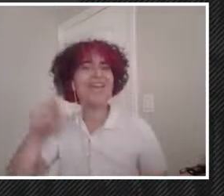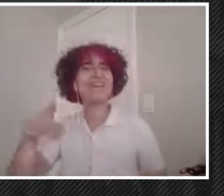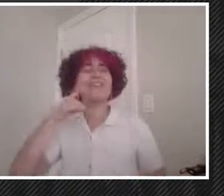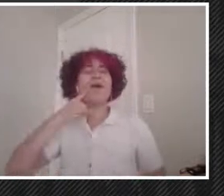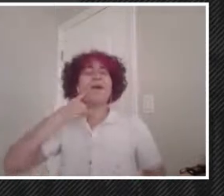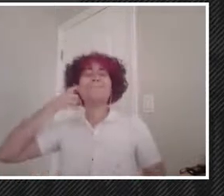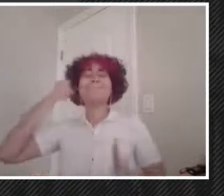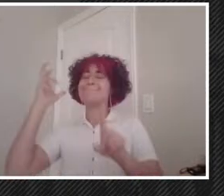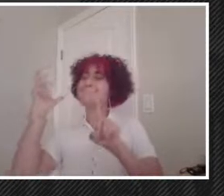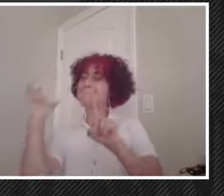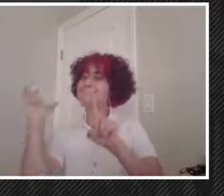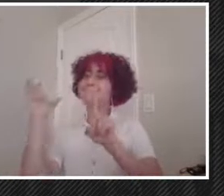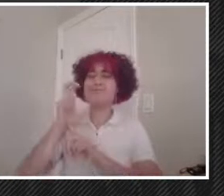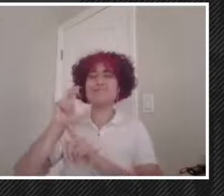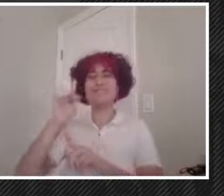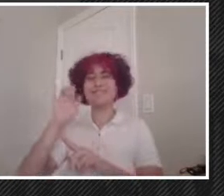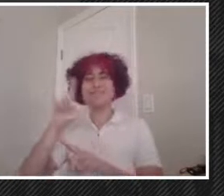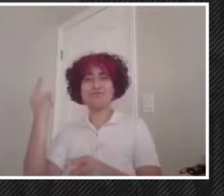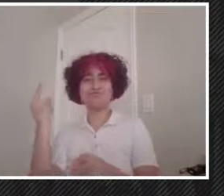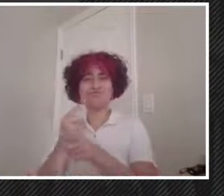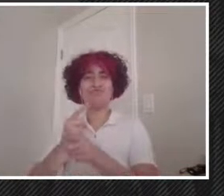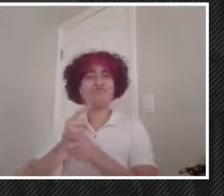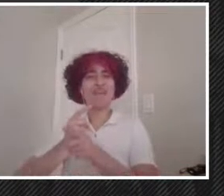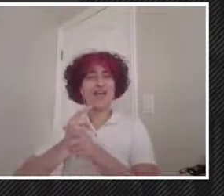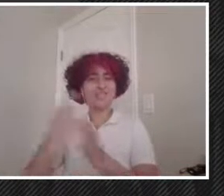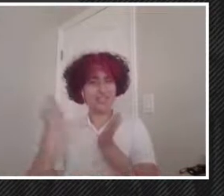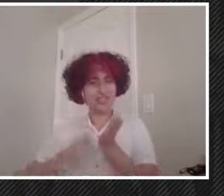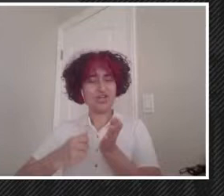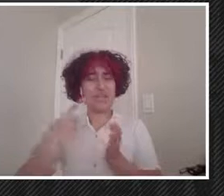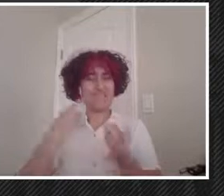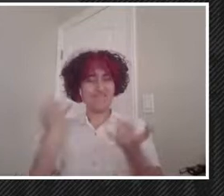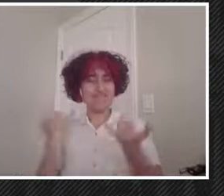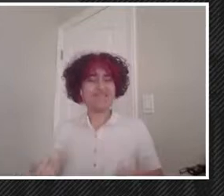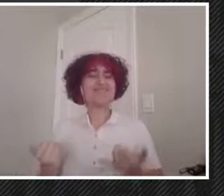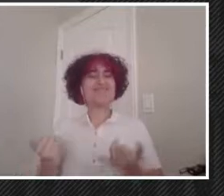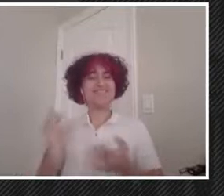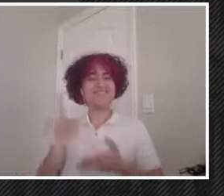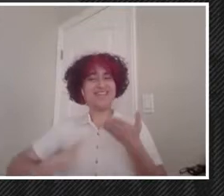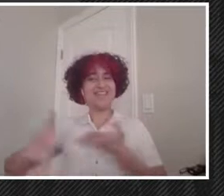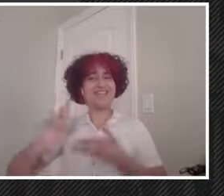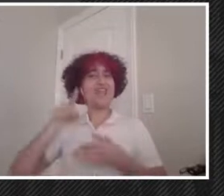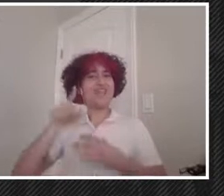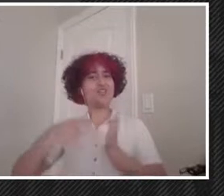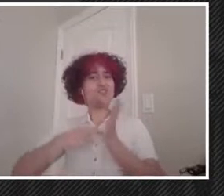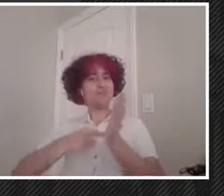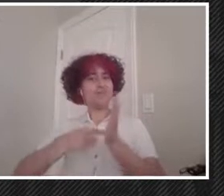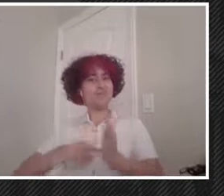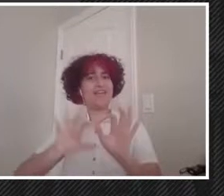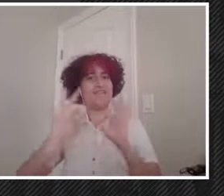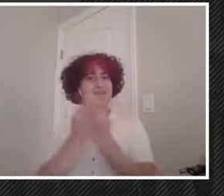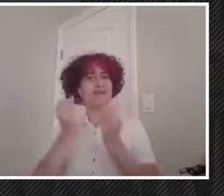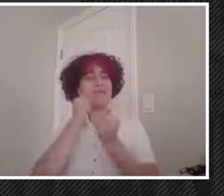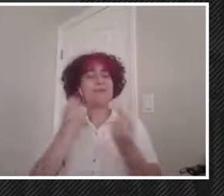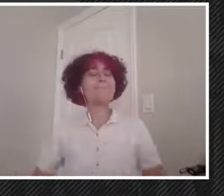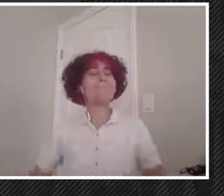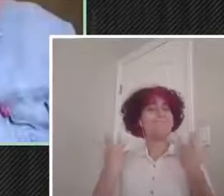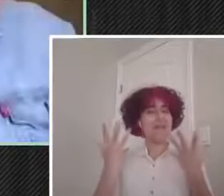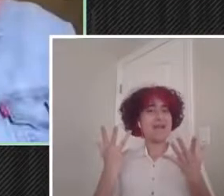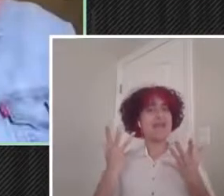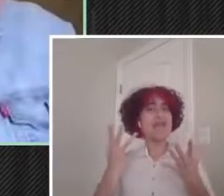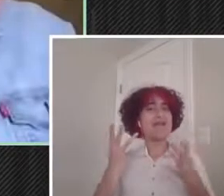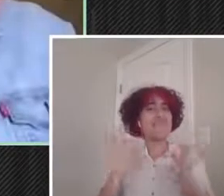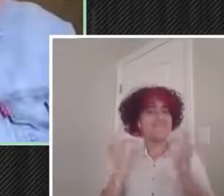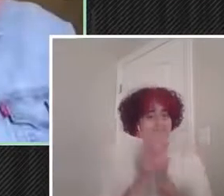rights attorney in this nation. He has represented the family of several high profile cases of victims of police violence and